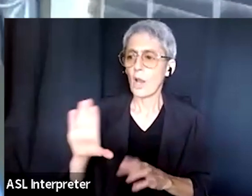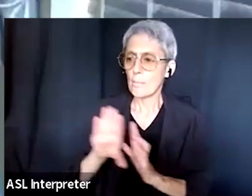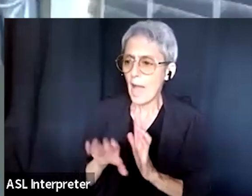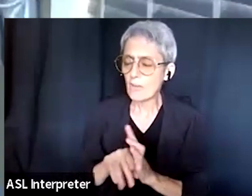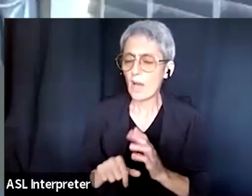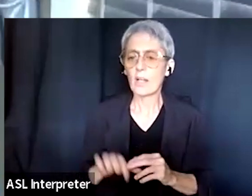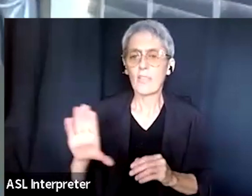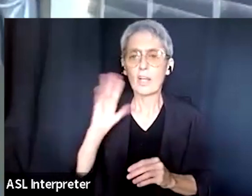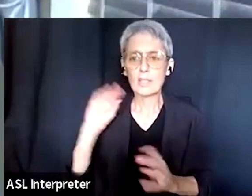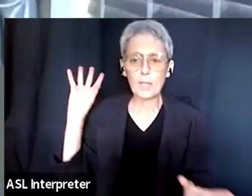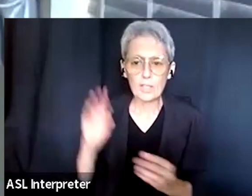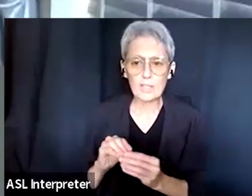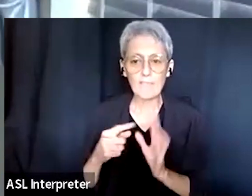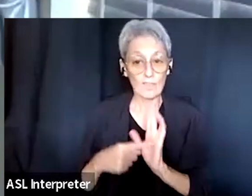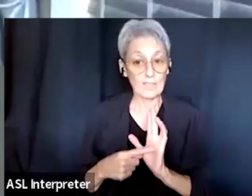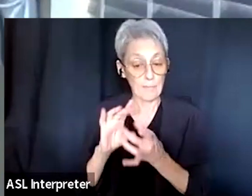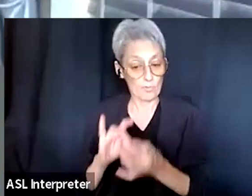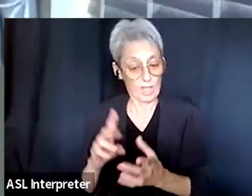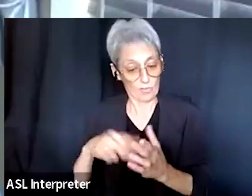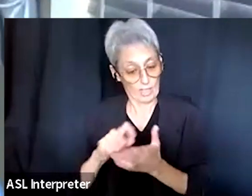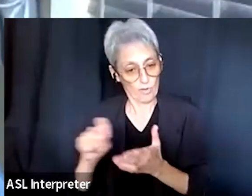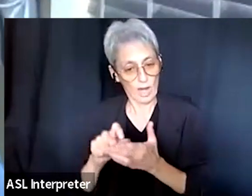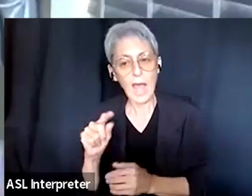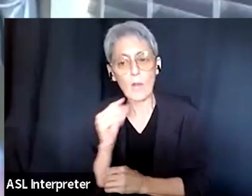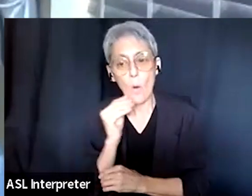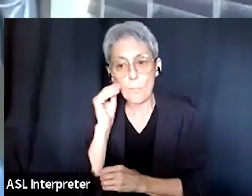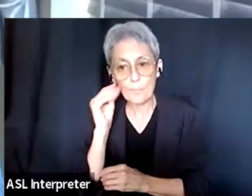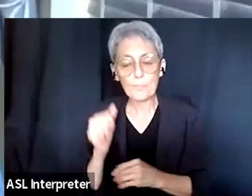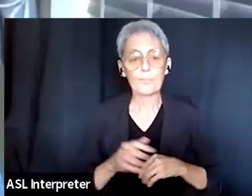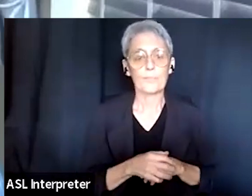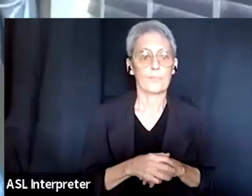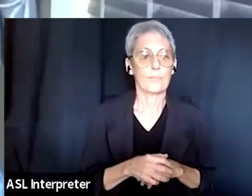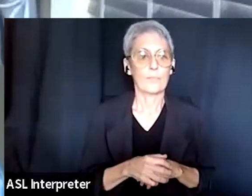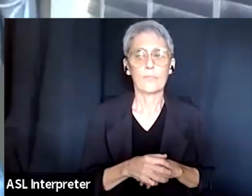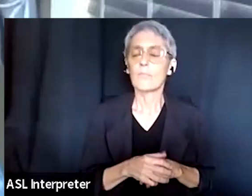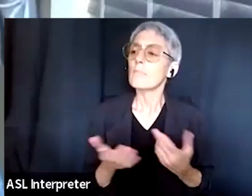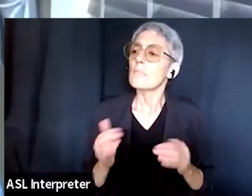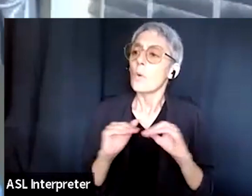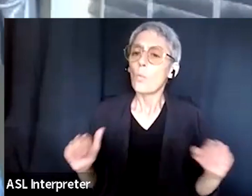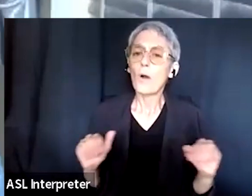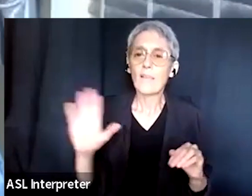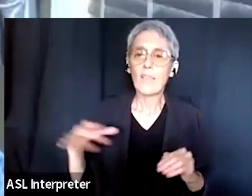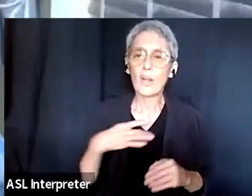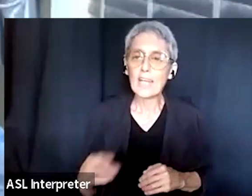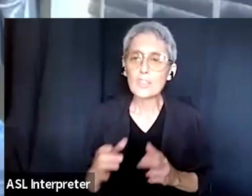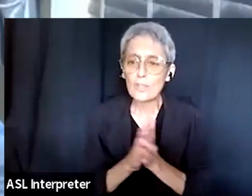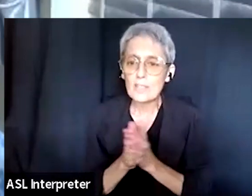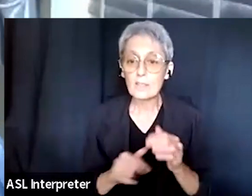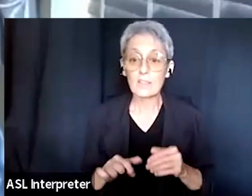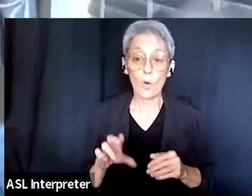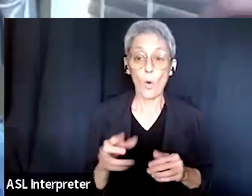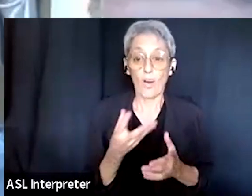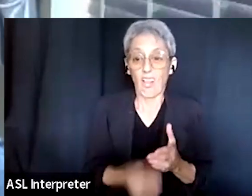for example, with reading and writing at home? What's the level of their interest or lack of interest?